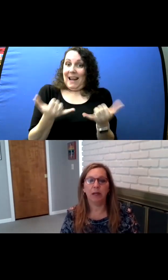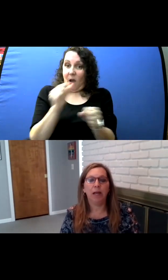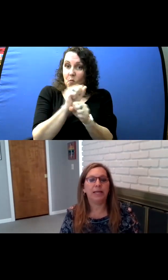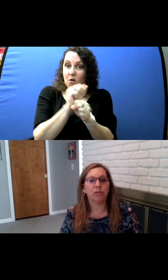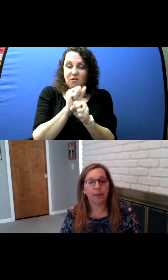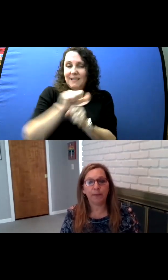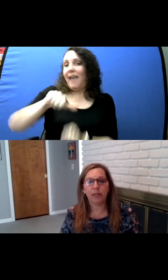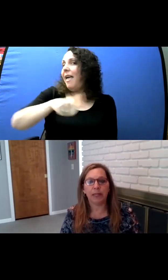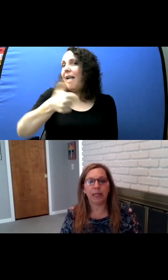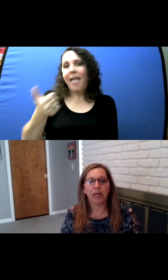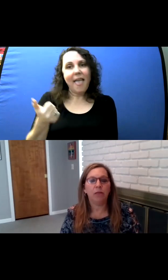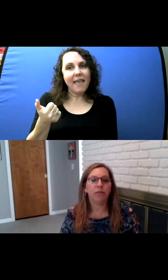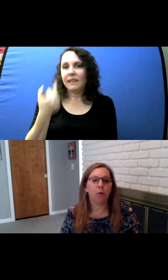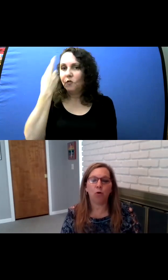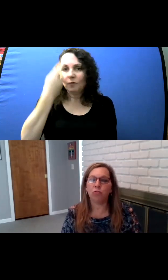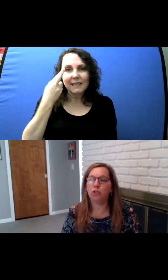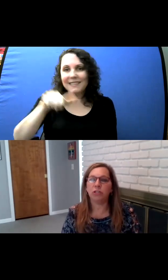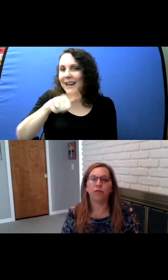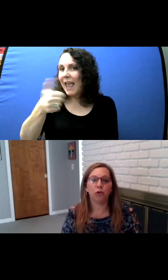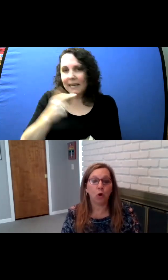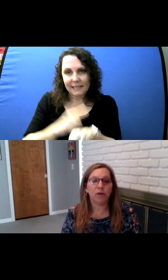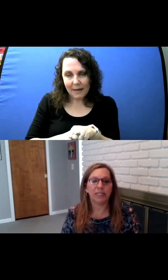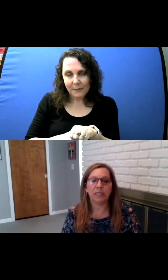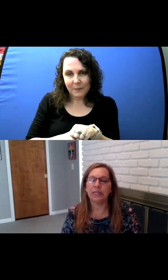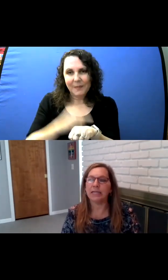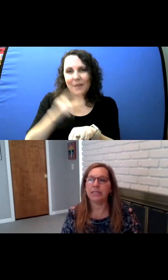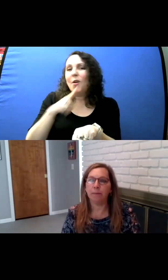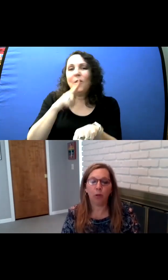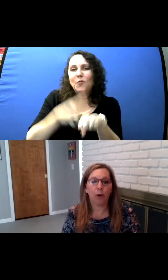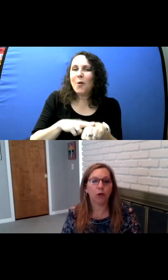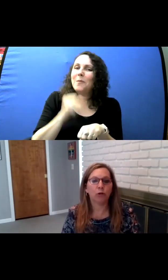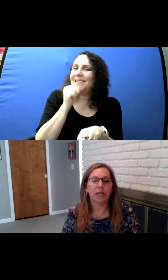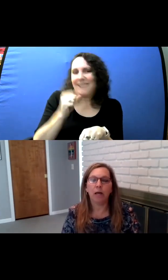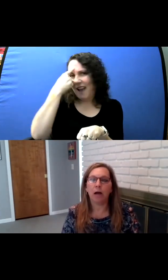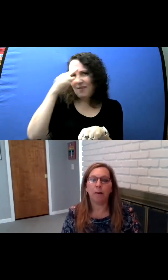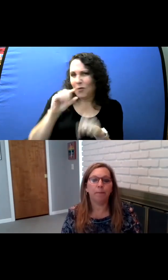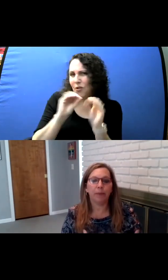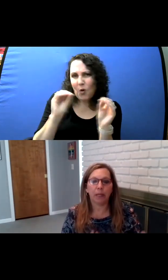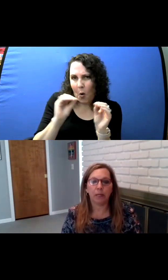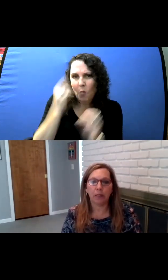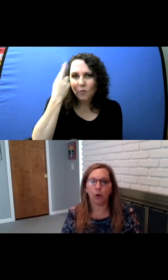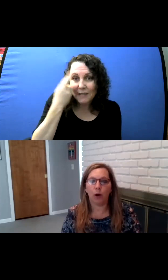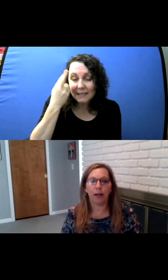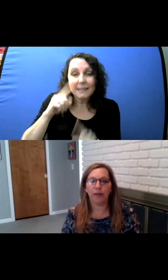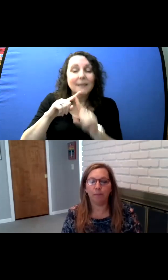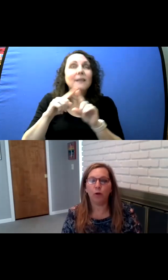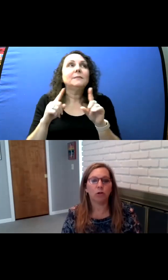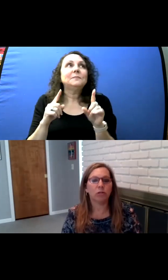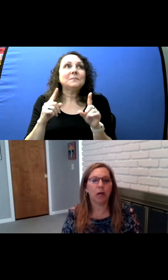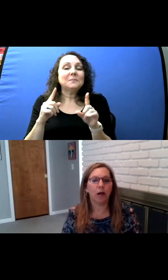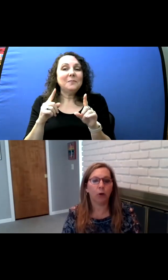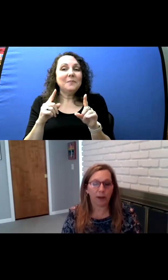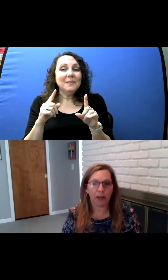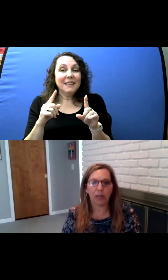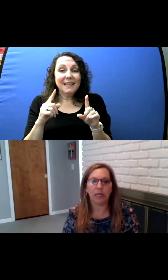reason. Now, typically, they won't do this for no reason unless the employer's, the